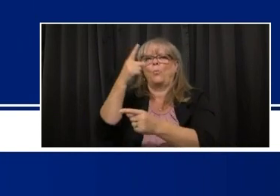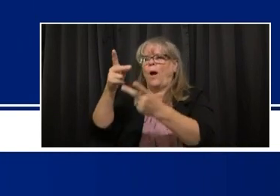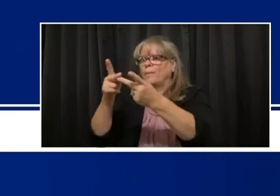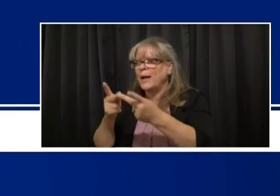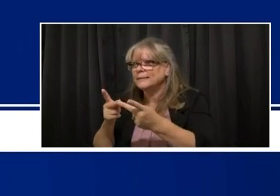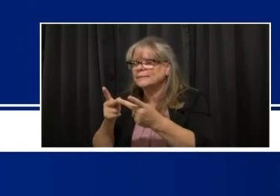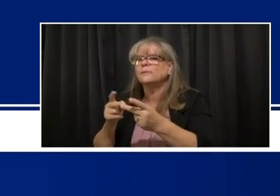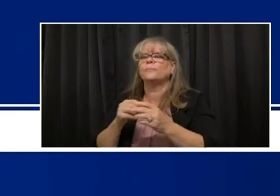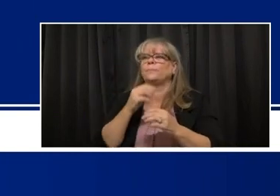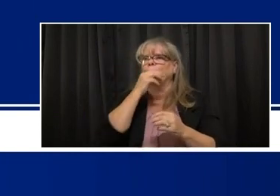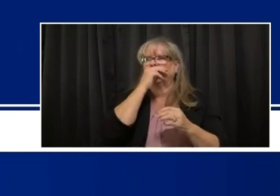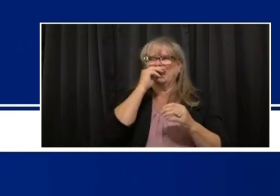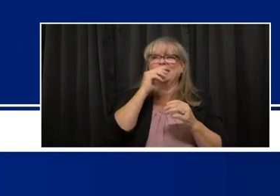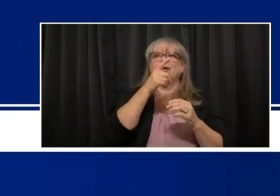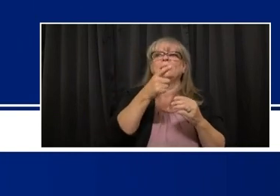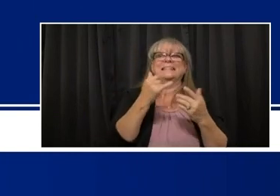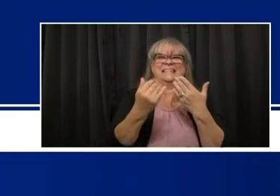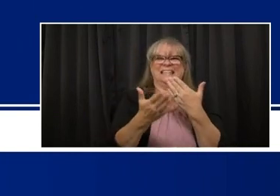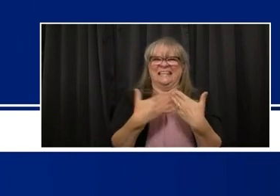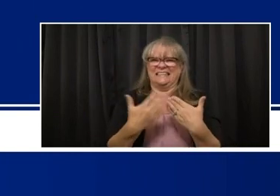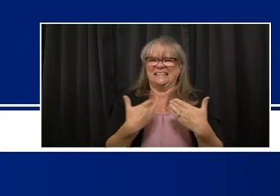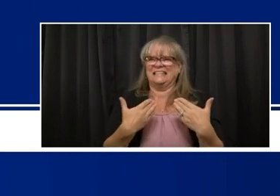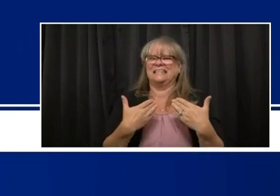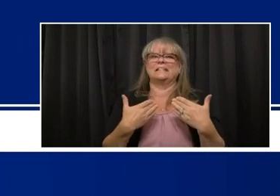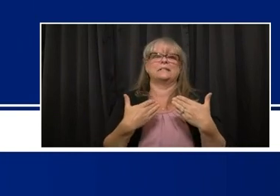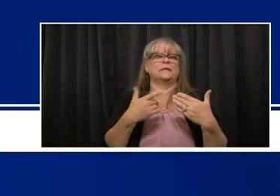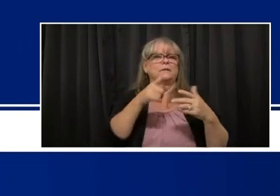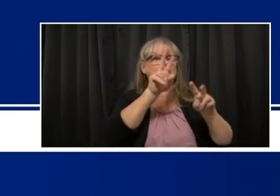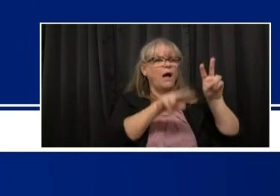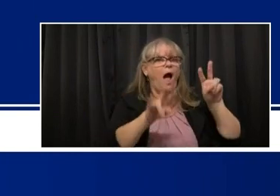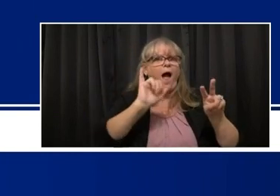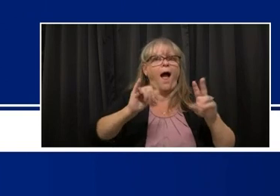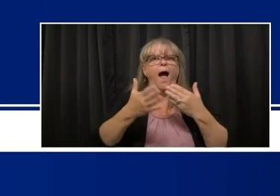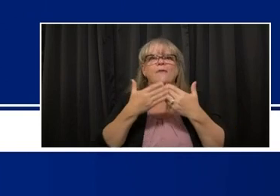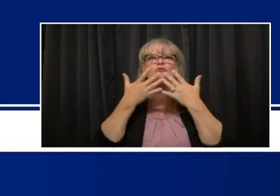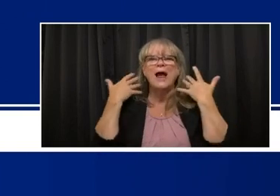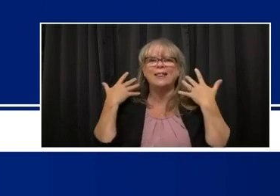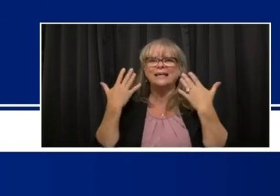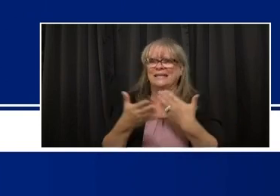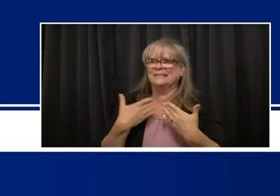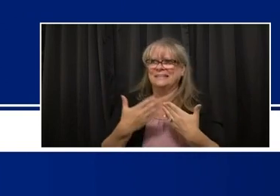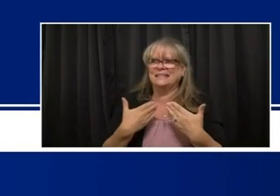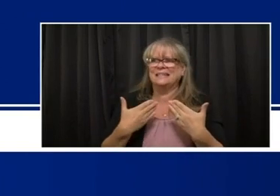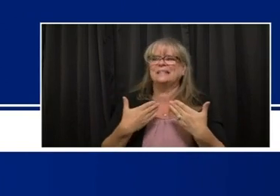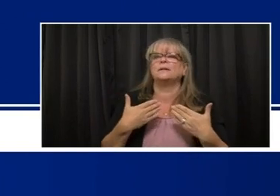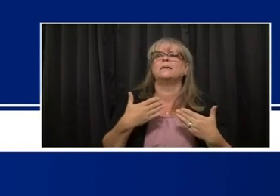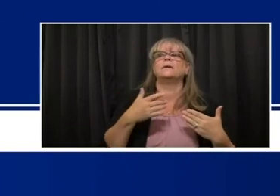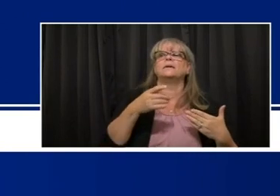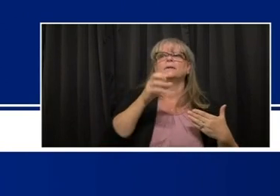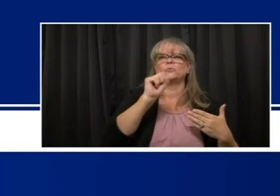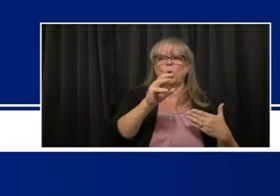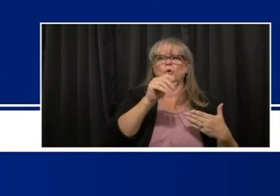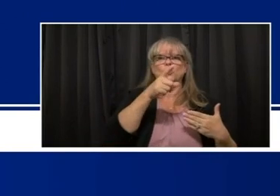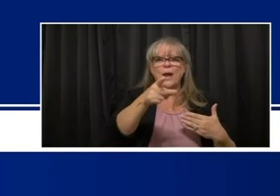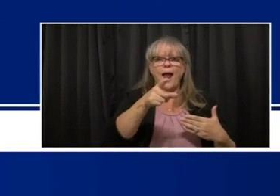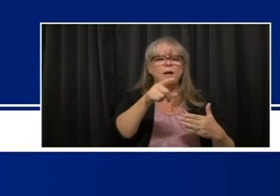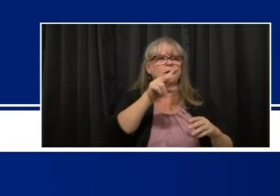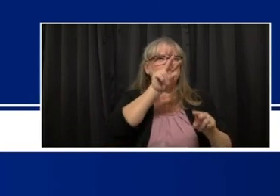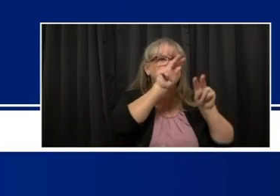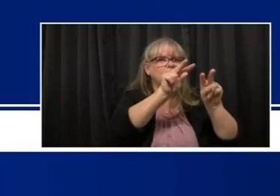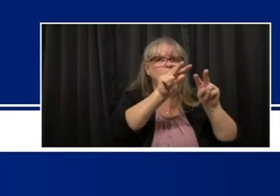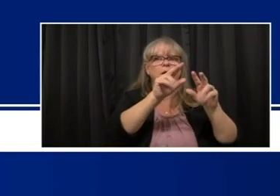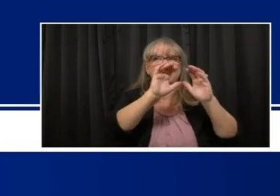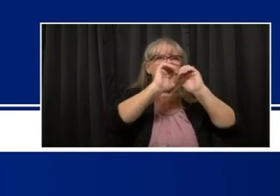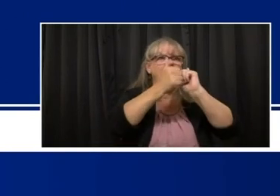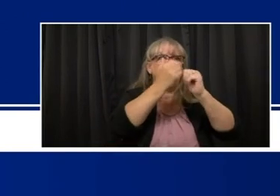and to give users more control over how they want to sort and filter the data. We've substantially expanded the type of